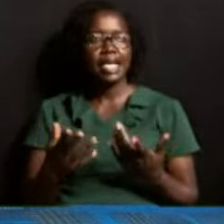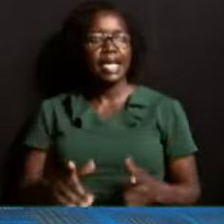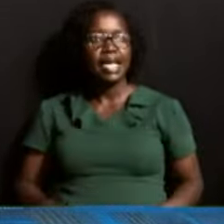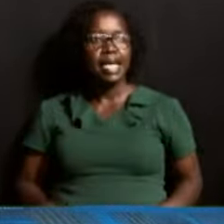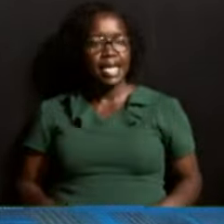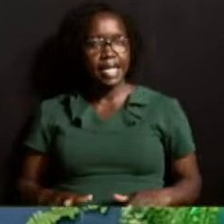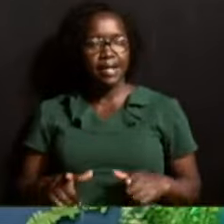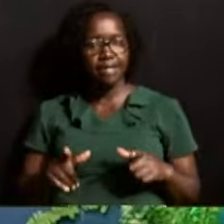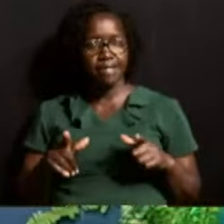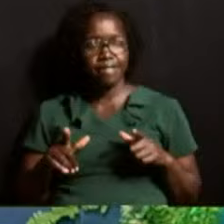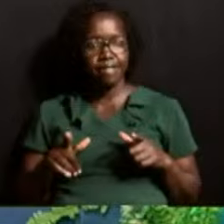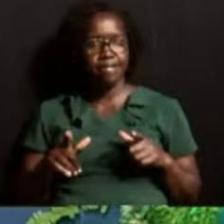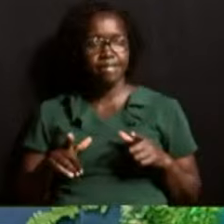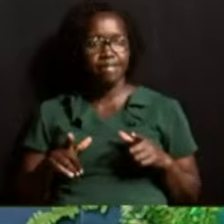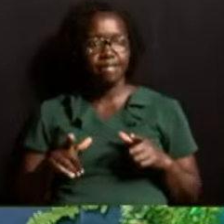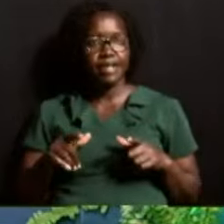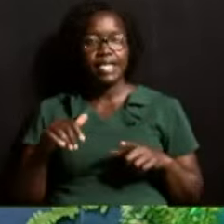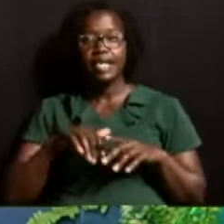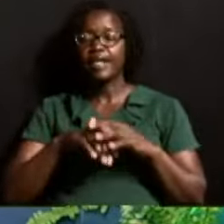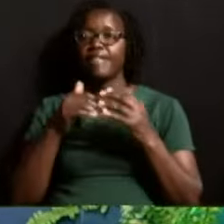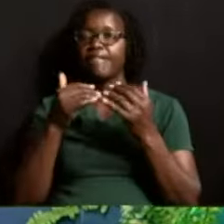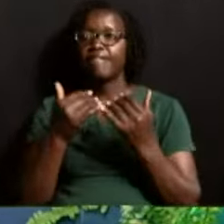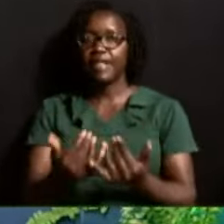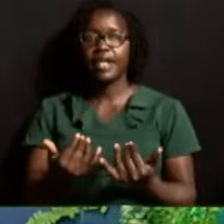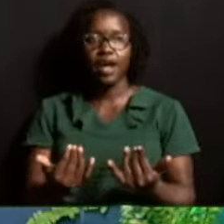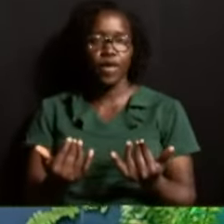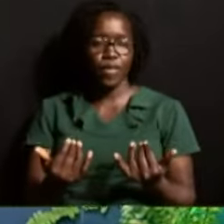Life in the Now